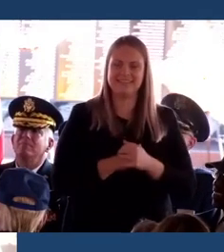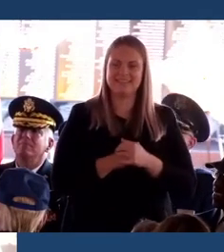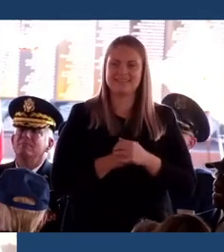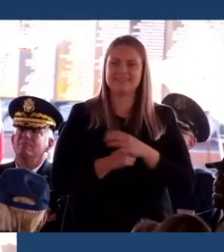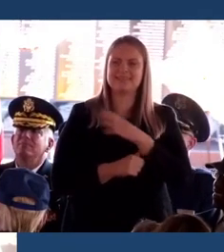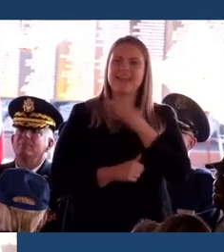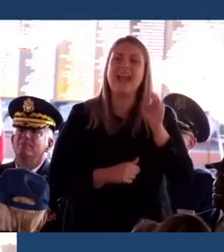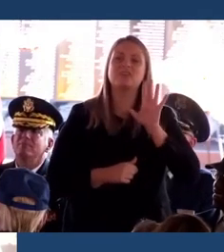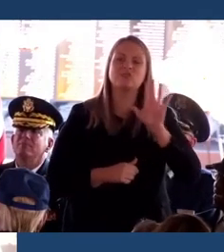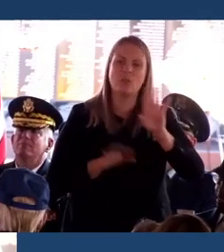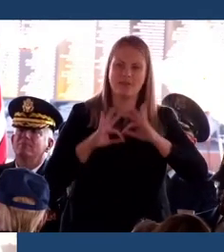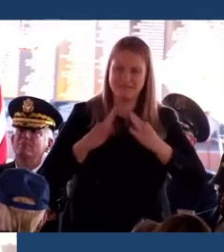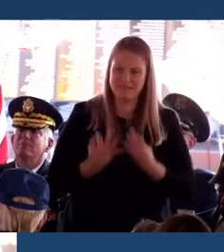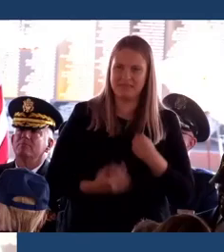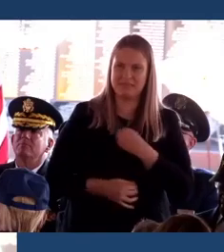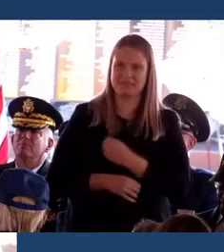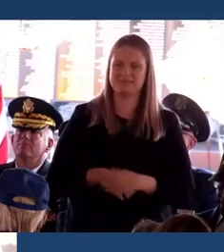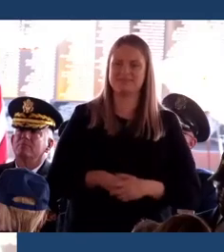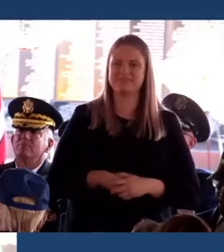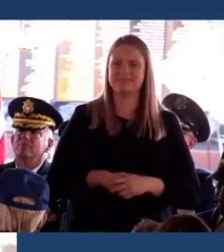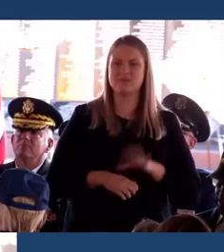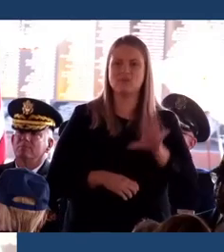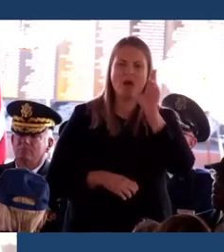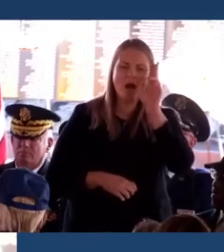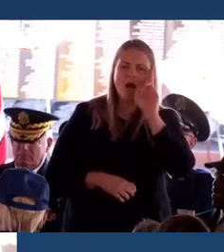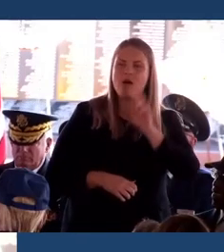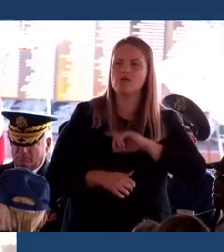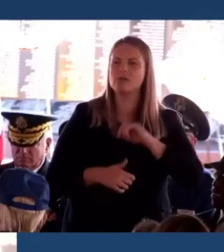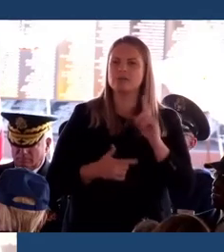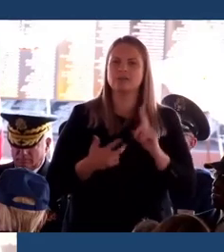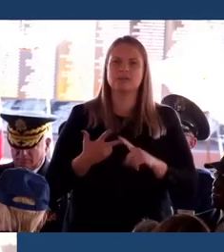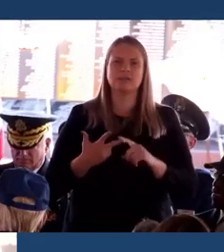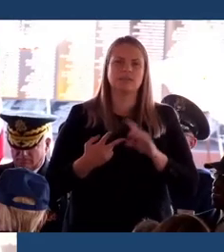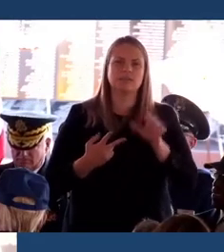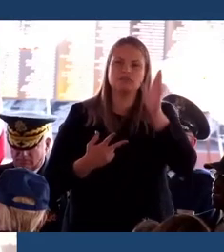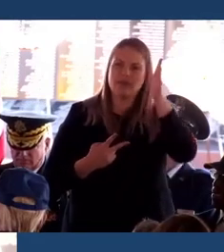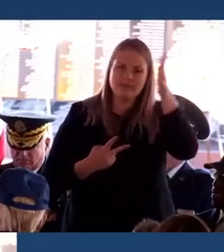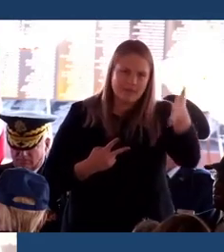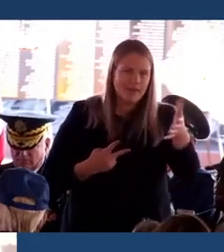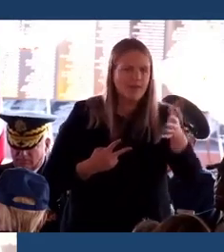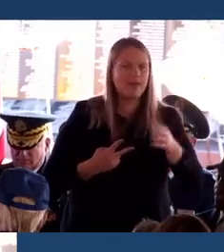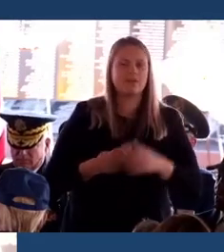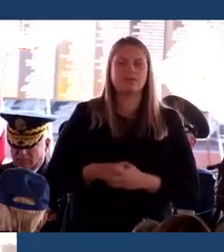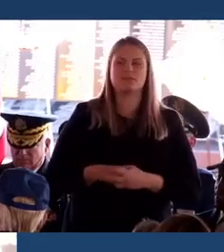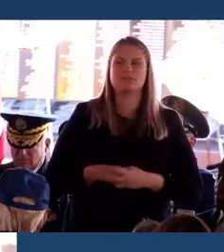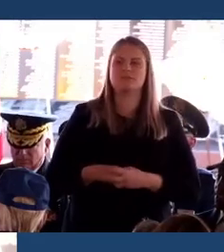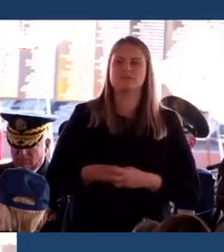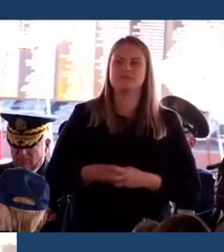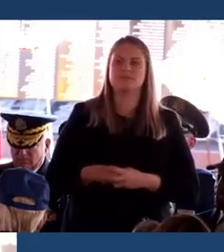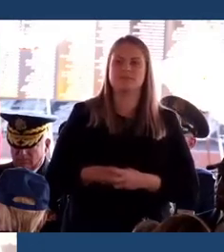had your family members, your uncles and your grandfathers.